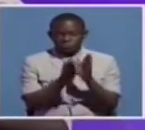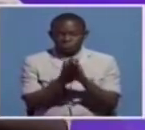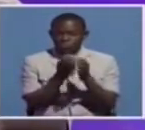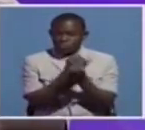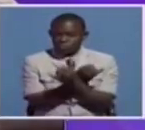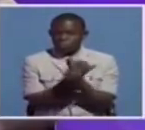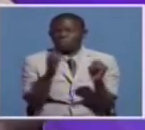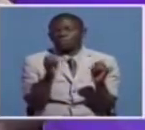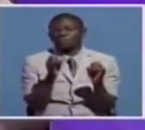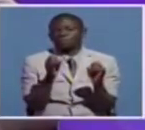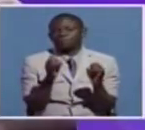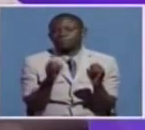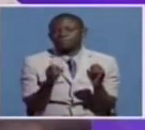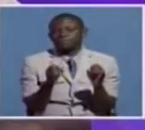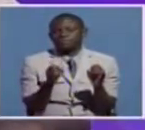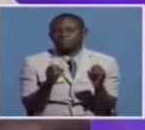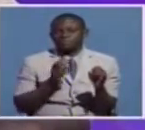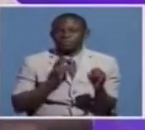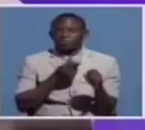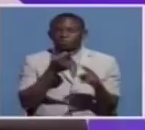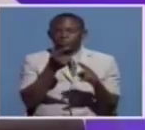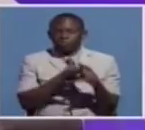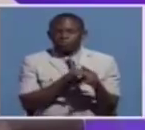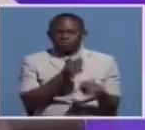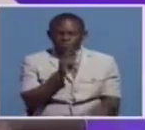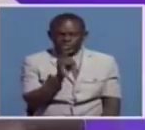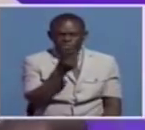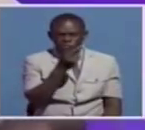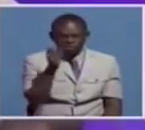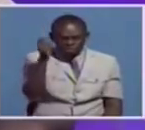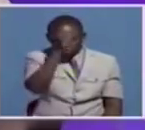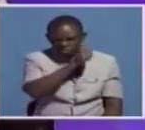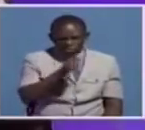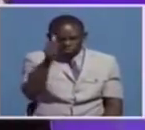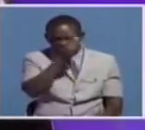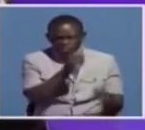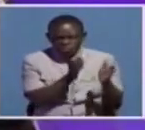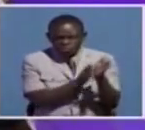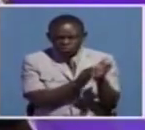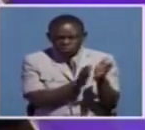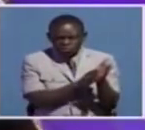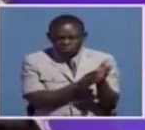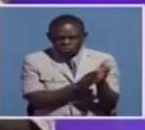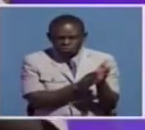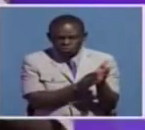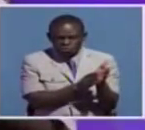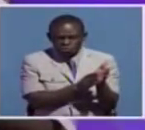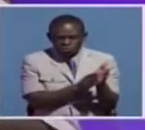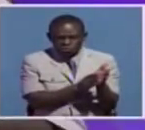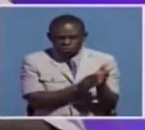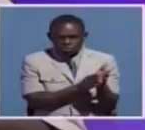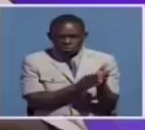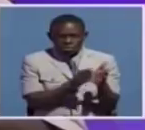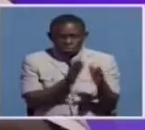from so-called African schools, because at first we weren't allowed to mix. And then we moved we could also now come to white schools, so-called